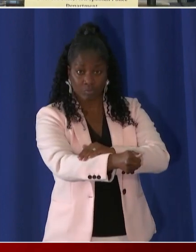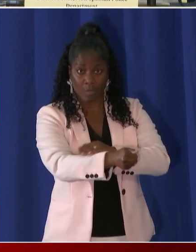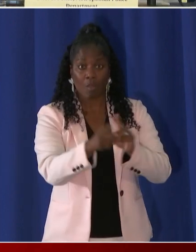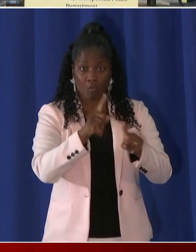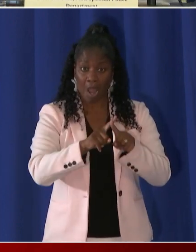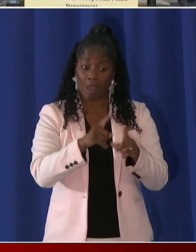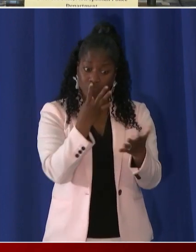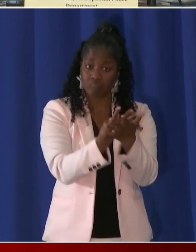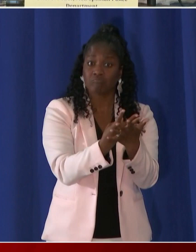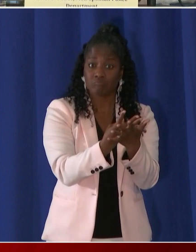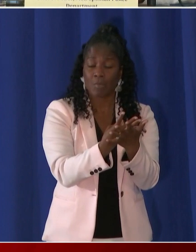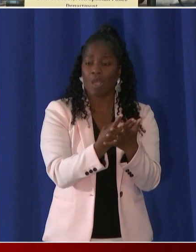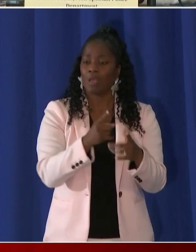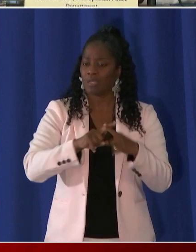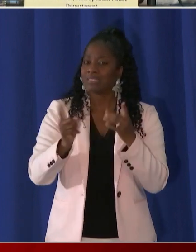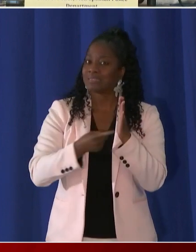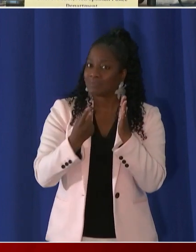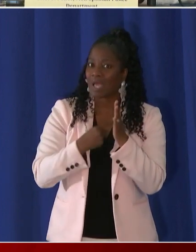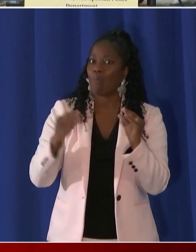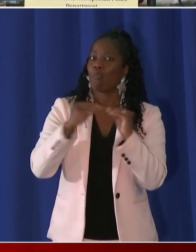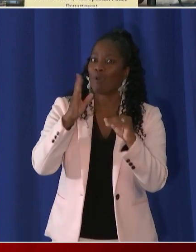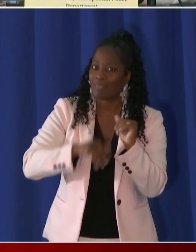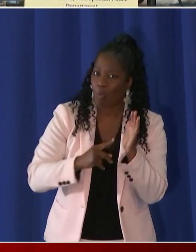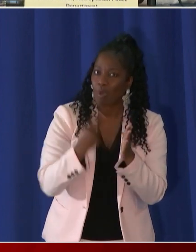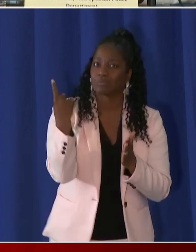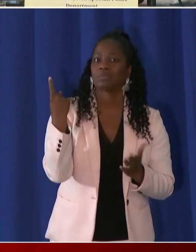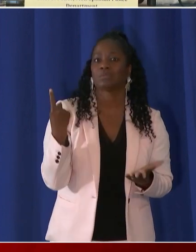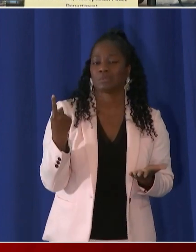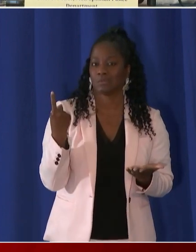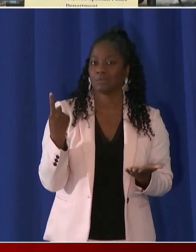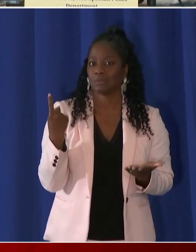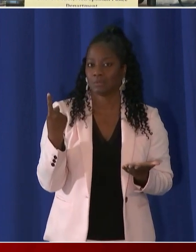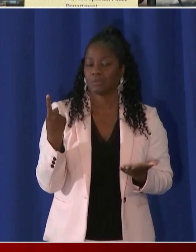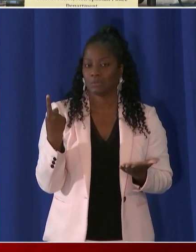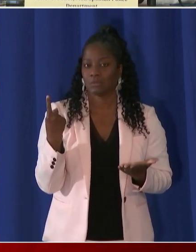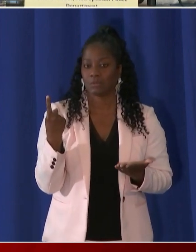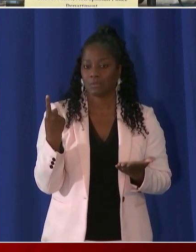And sometimes we lock them up more than one time.